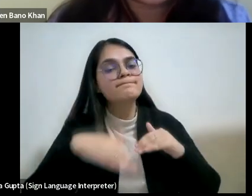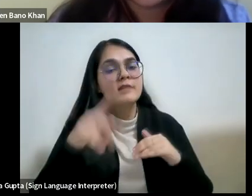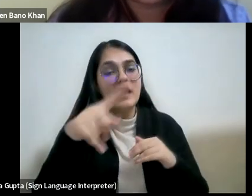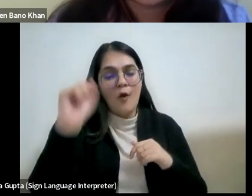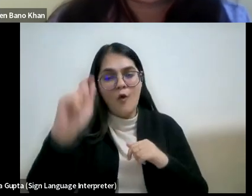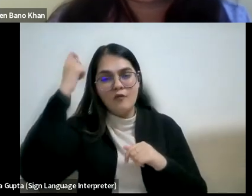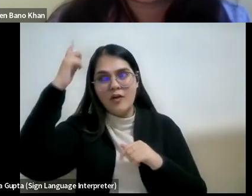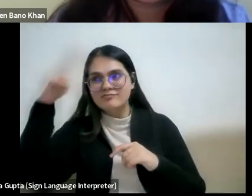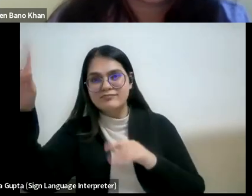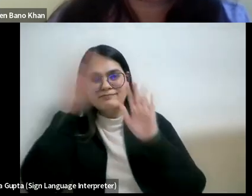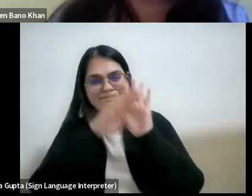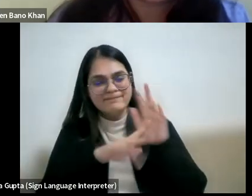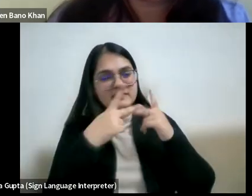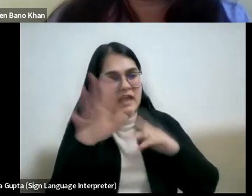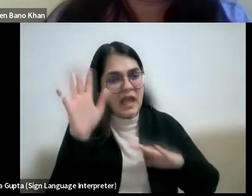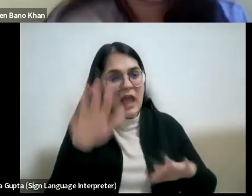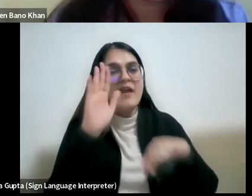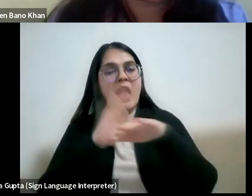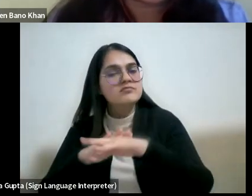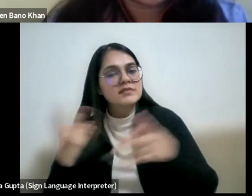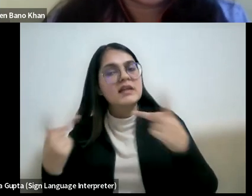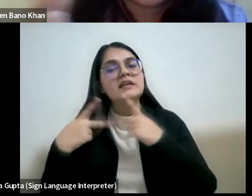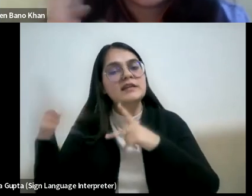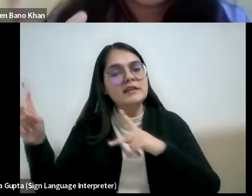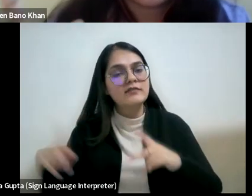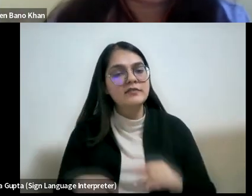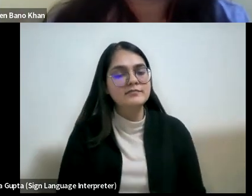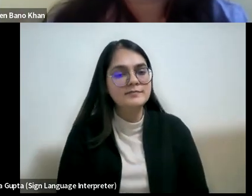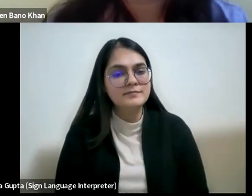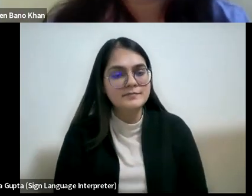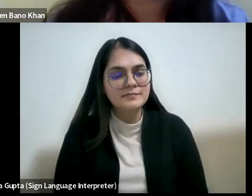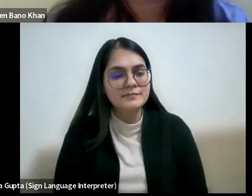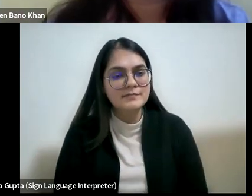in utter shambles and whatever their experiences are. And like I referred to all these